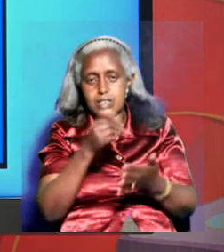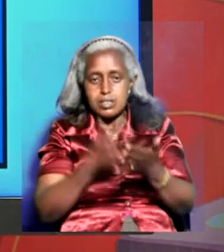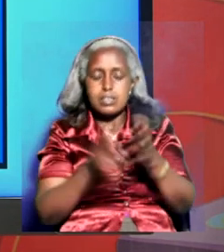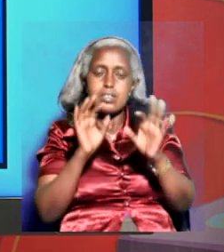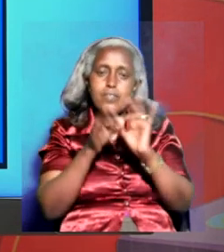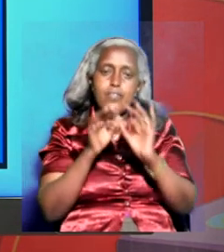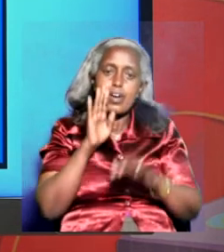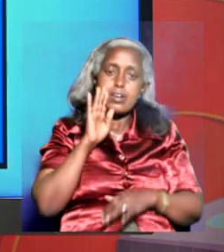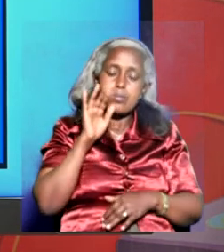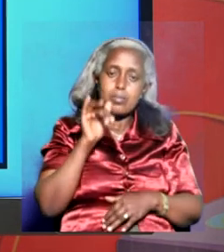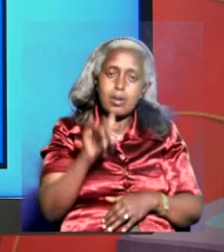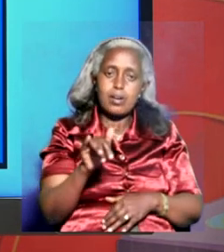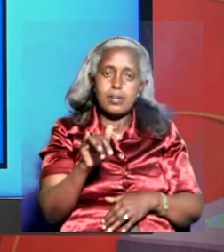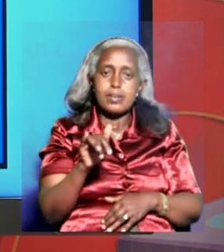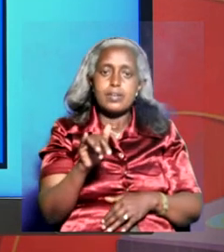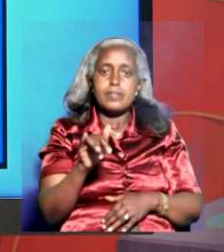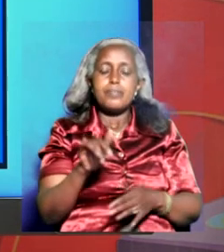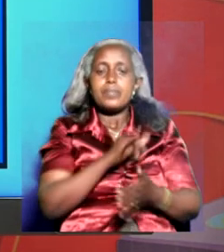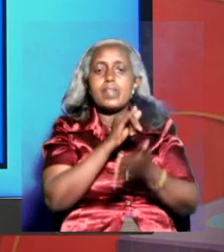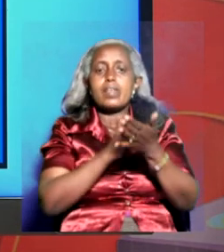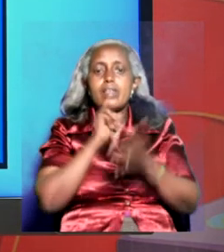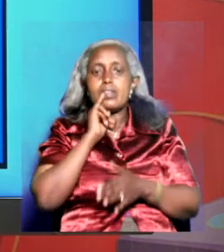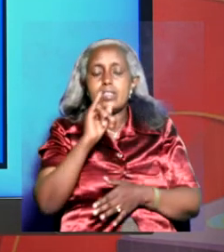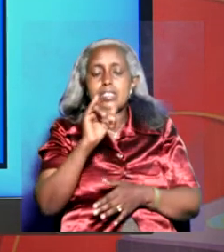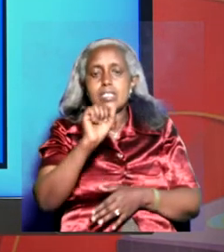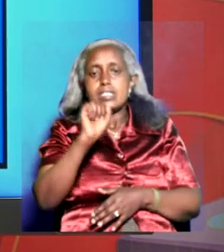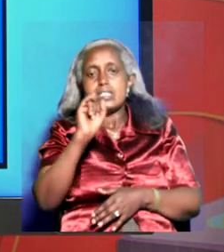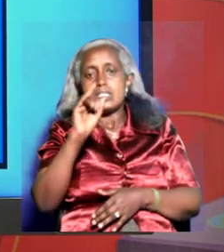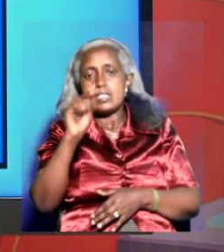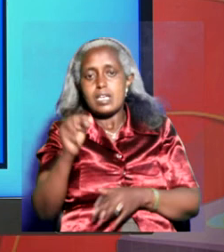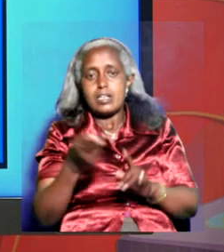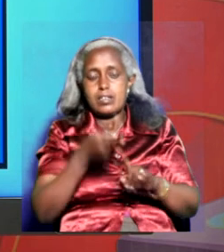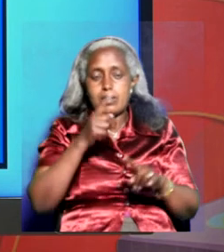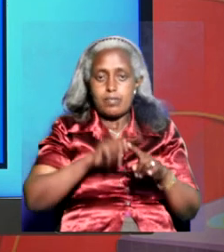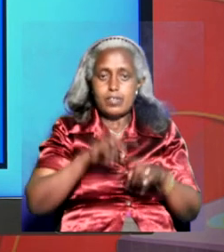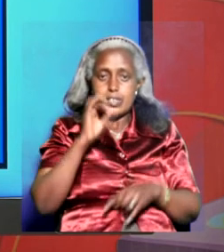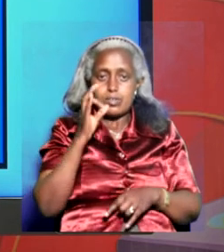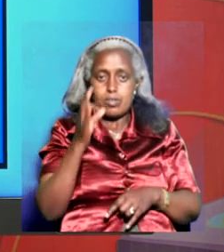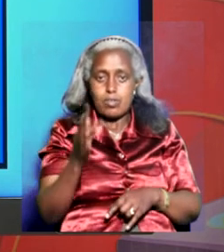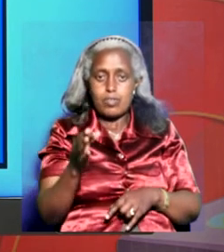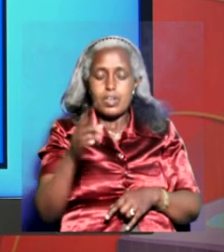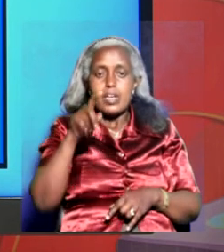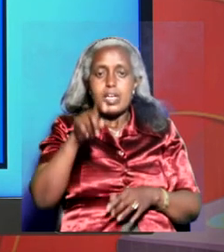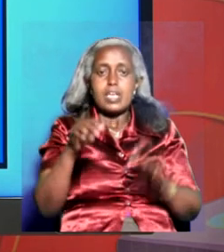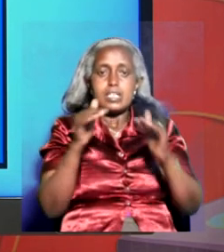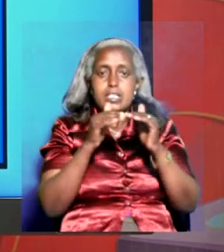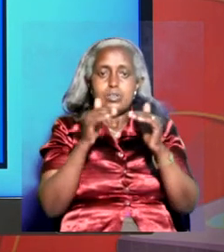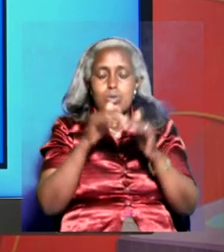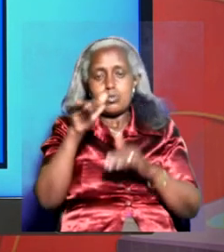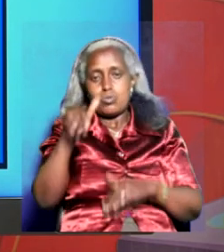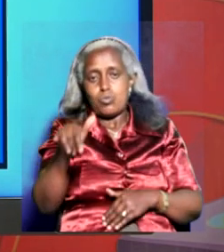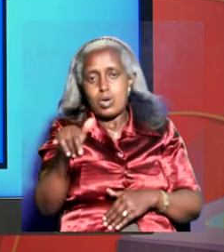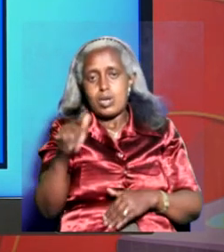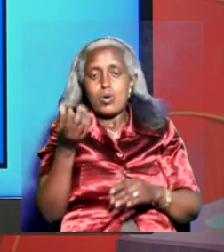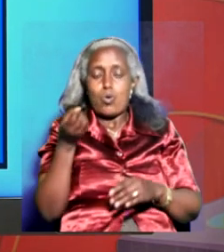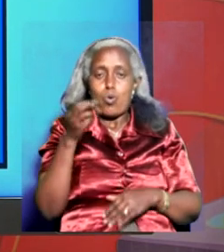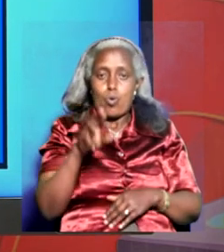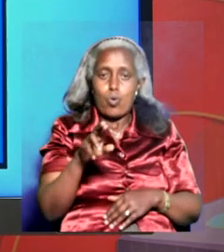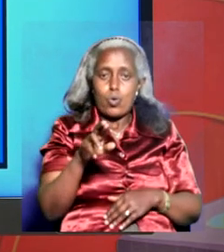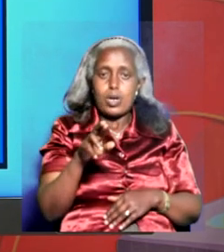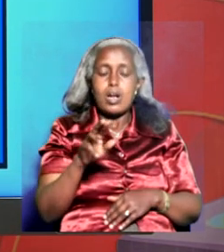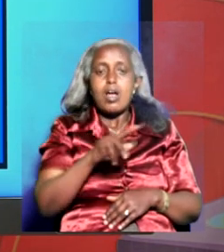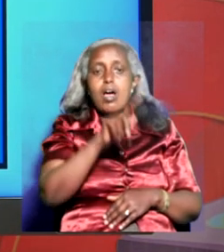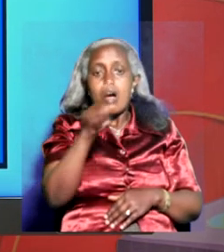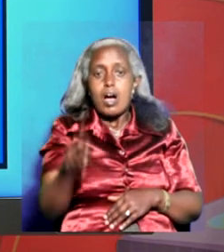defined by, it is sine inverse of x is equals to y or